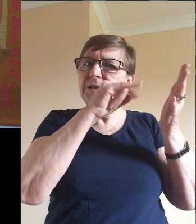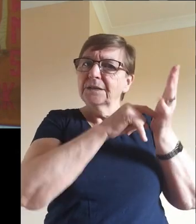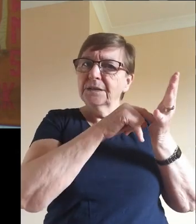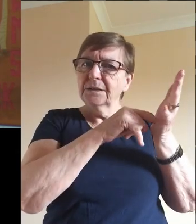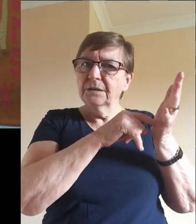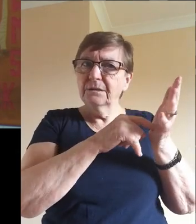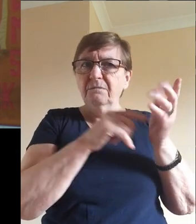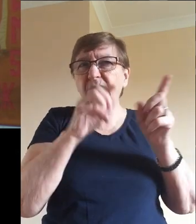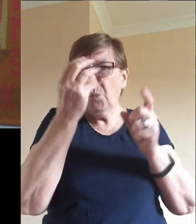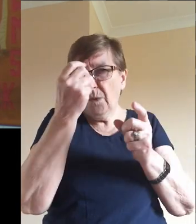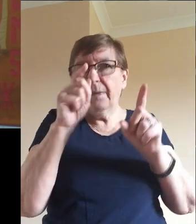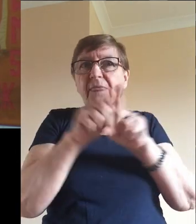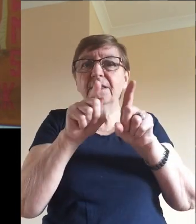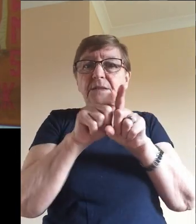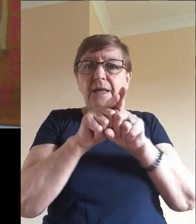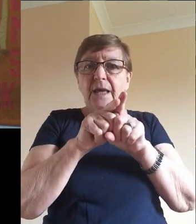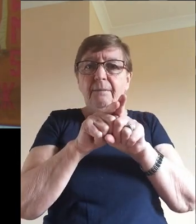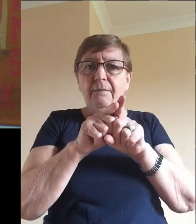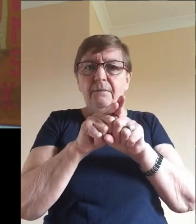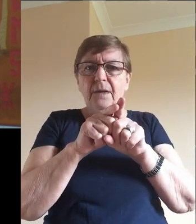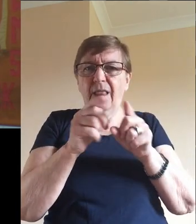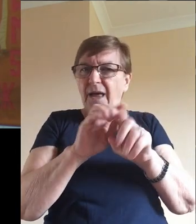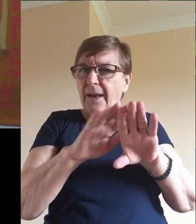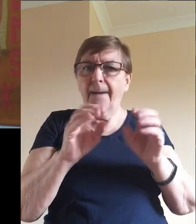through something of a barren period.